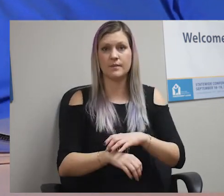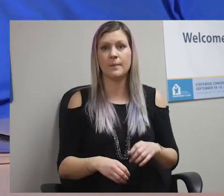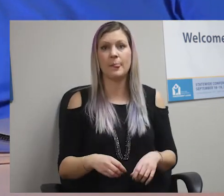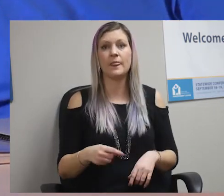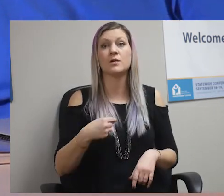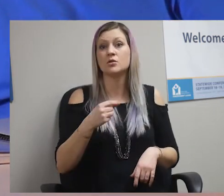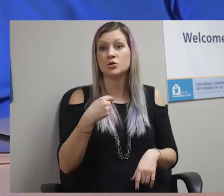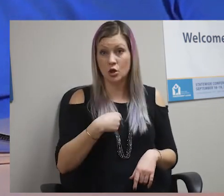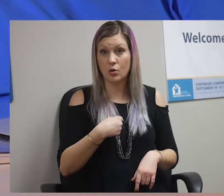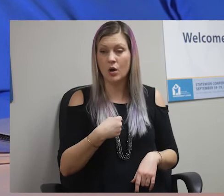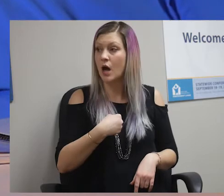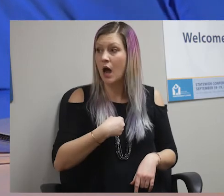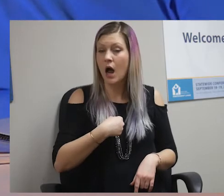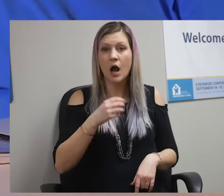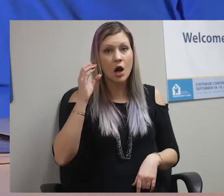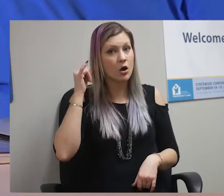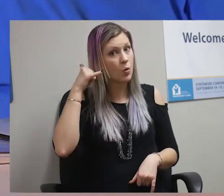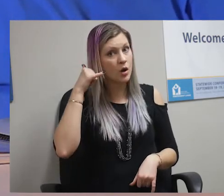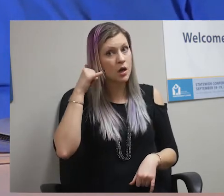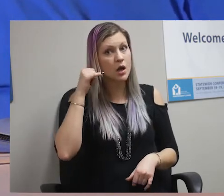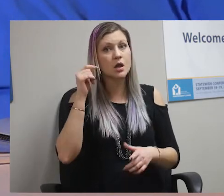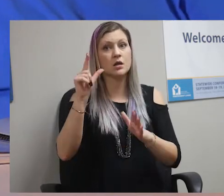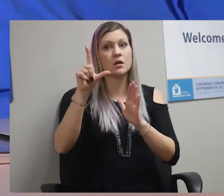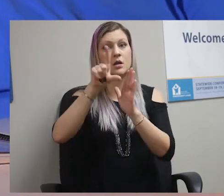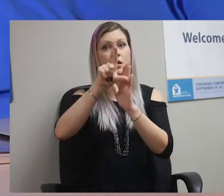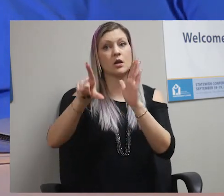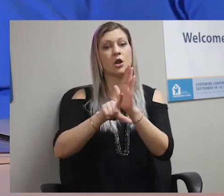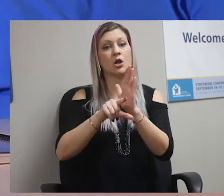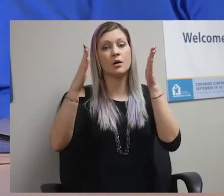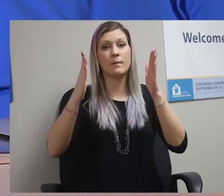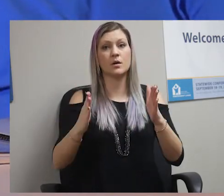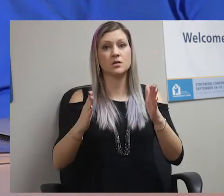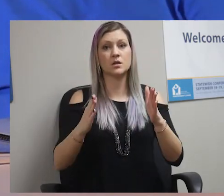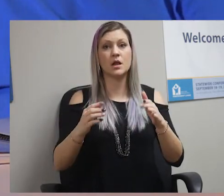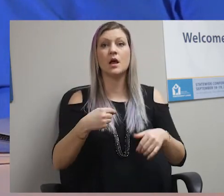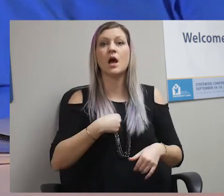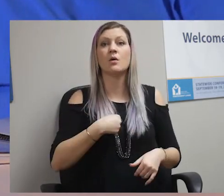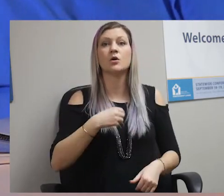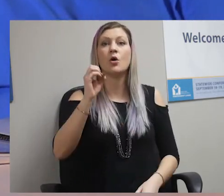Aid, and he told me that I was perfectly within my rights, that